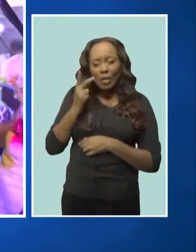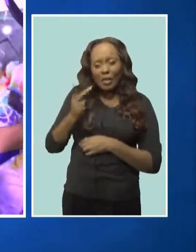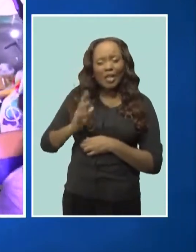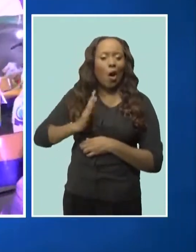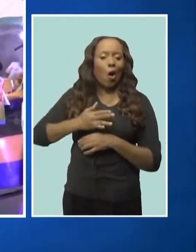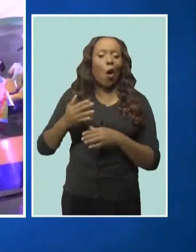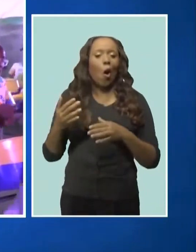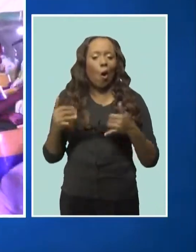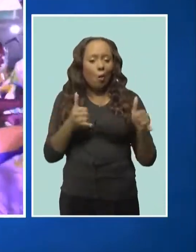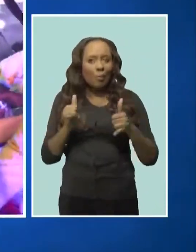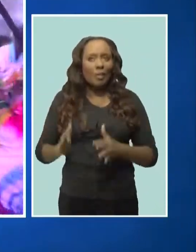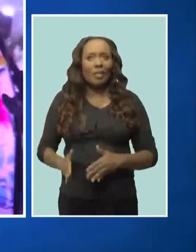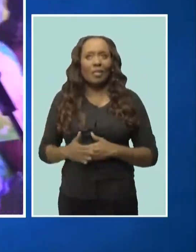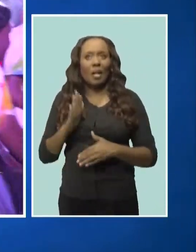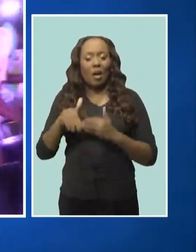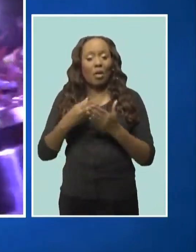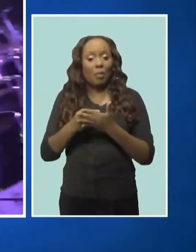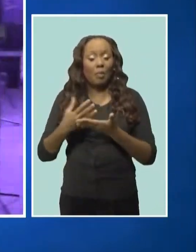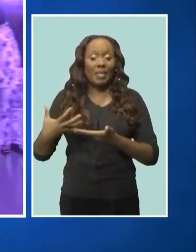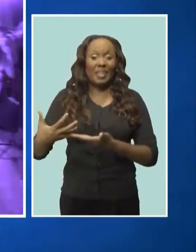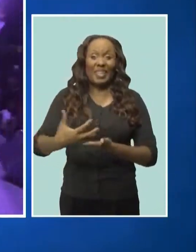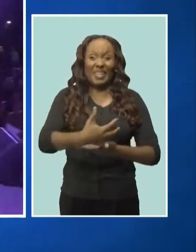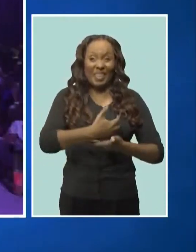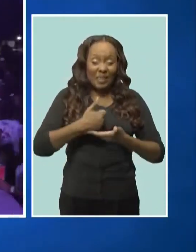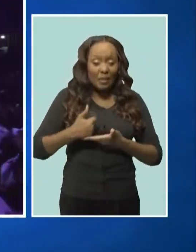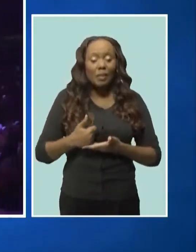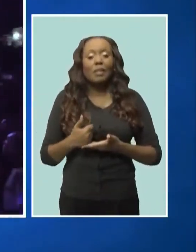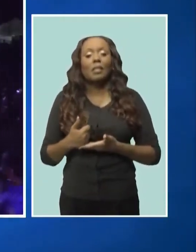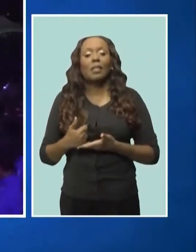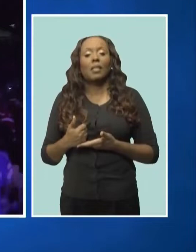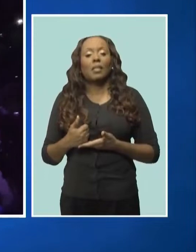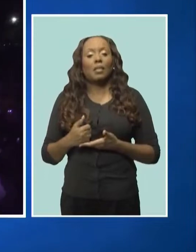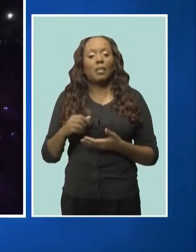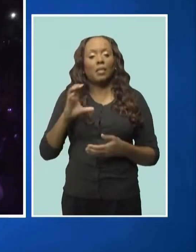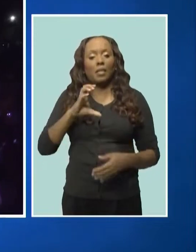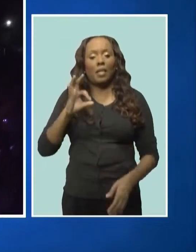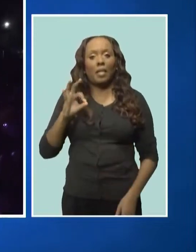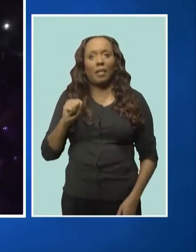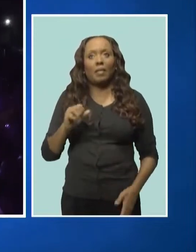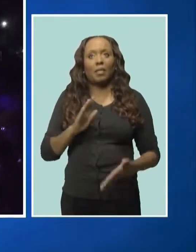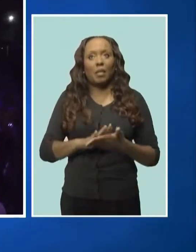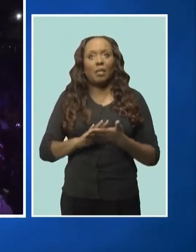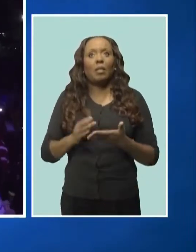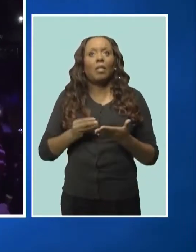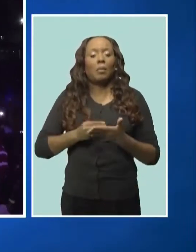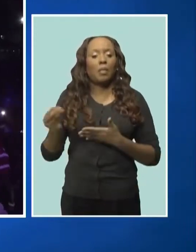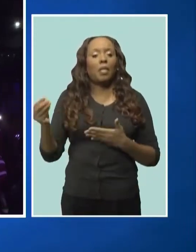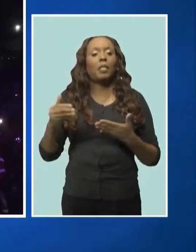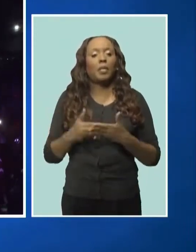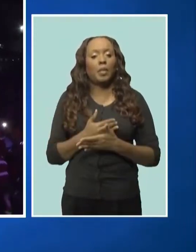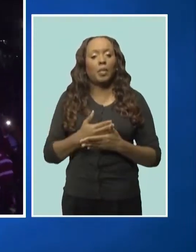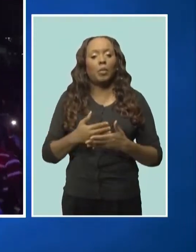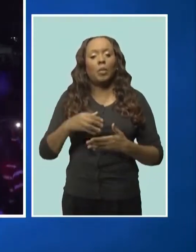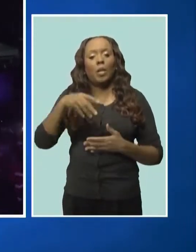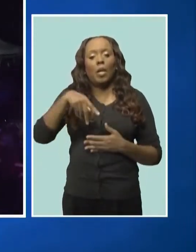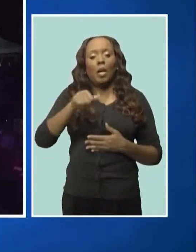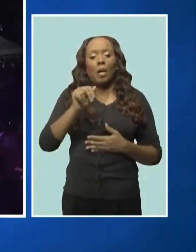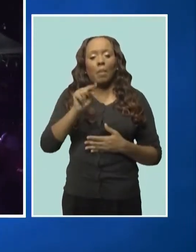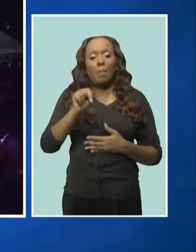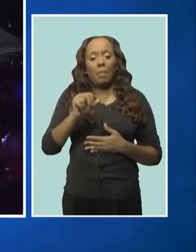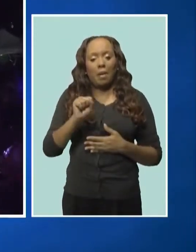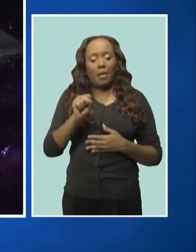All proceeds from the event will help the Christchurch Foundation School Steel Orchestra purchase new pans from Trinidad and